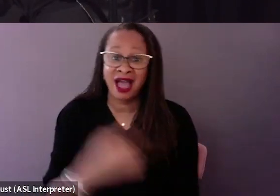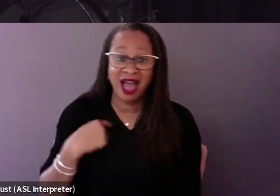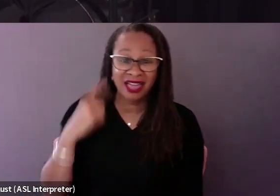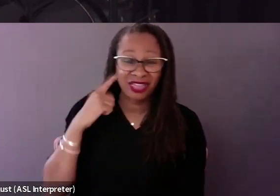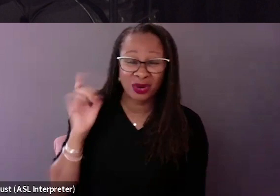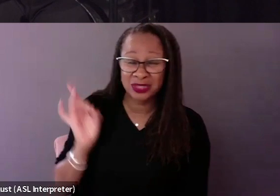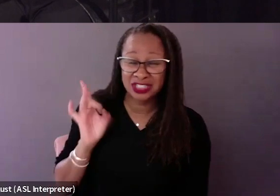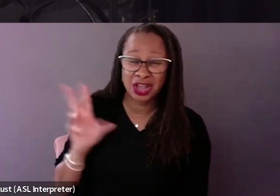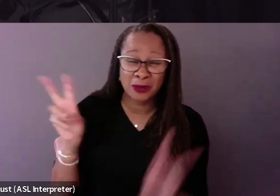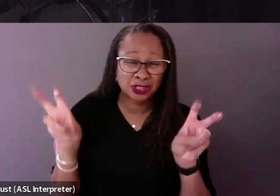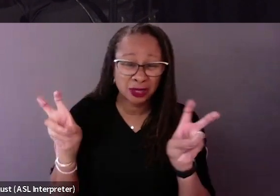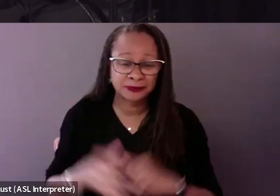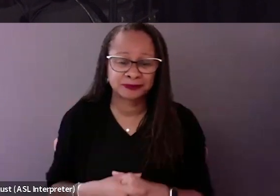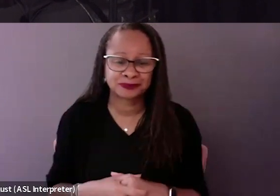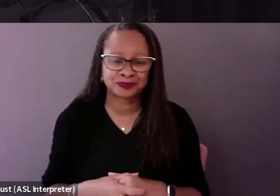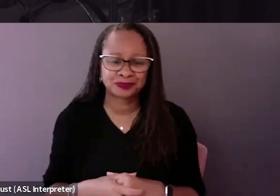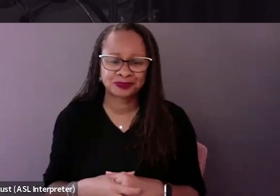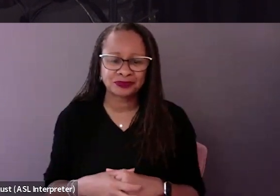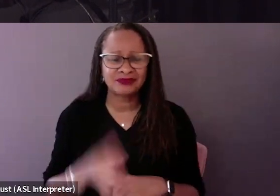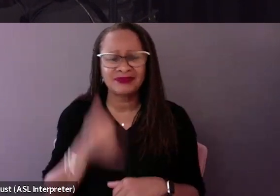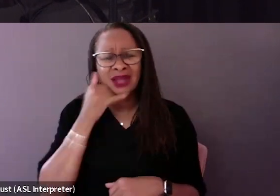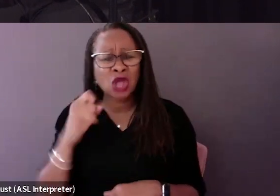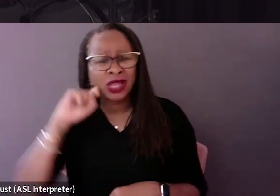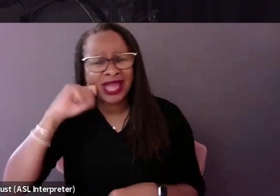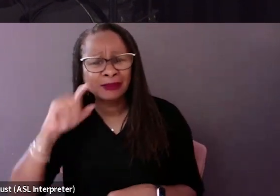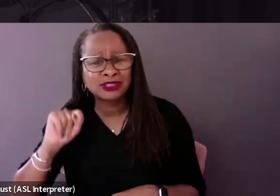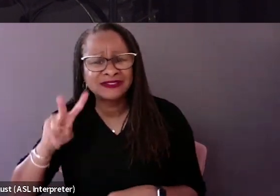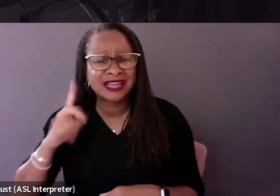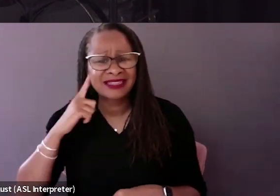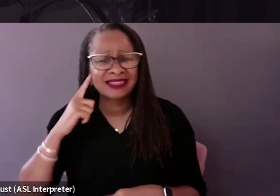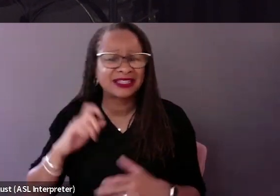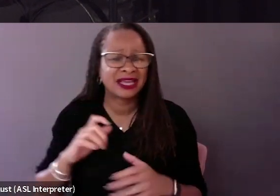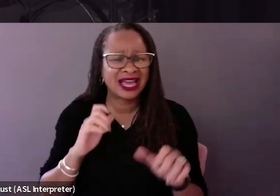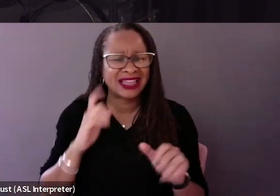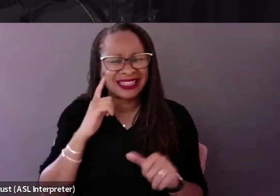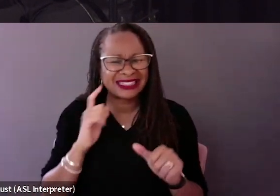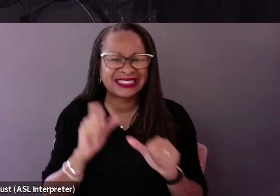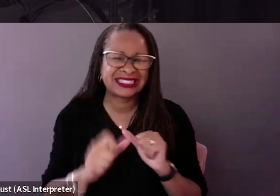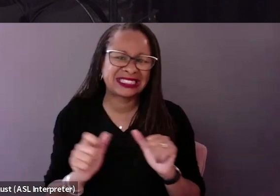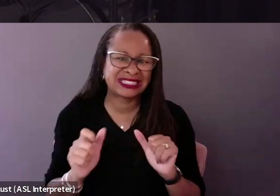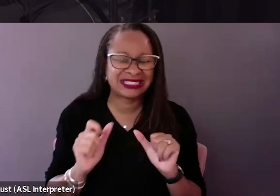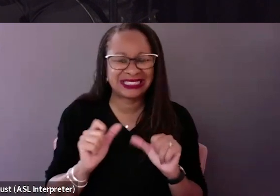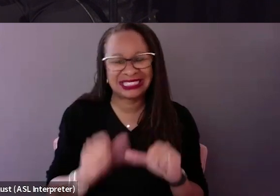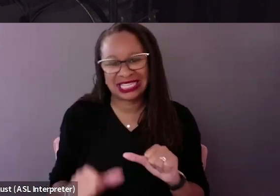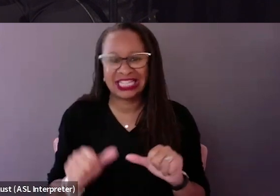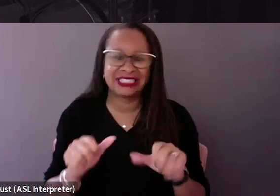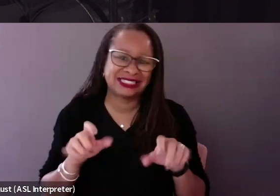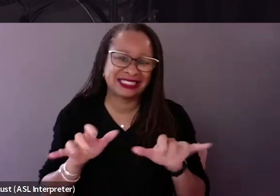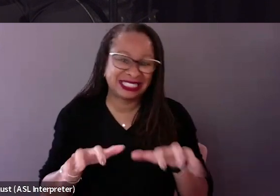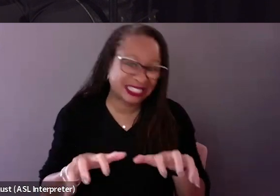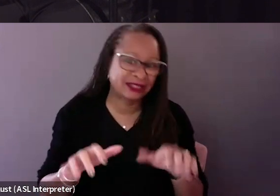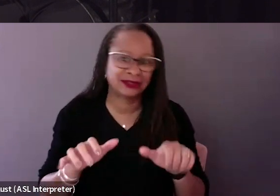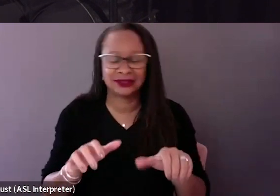up. I was like calling Apple, and I was like, I think it's Still, guys. And it wasn't like, I'm so excited, I'm going